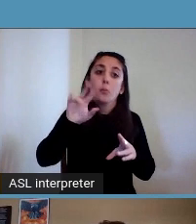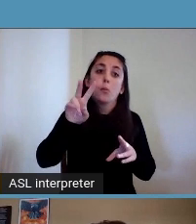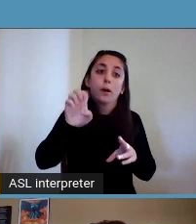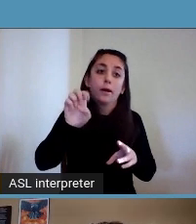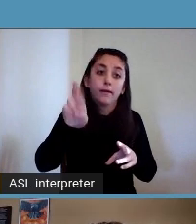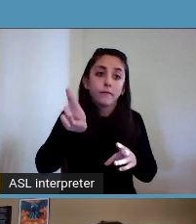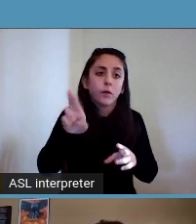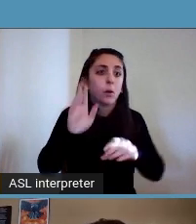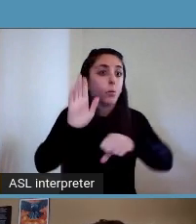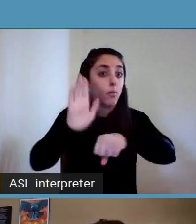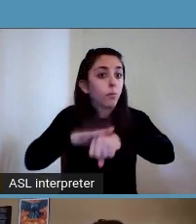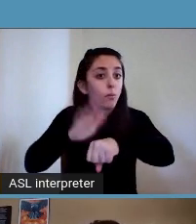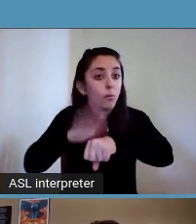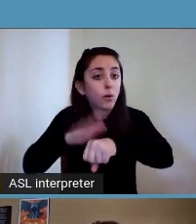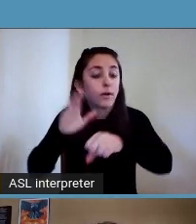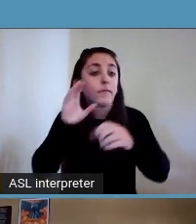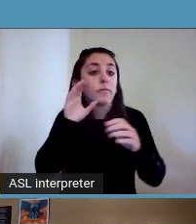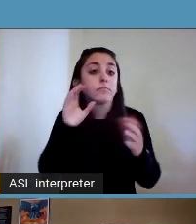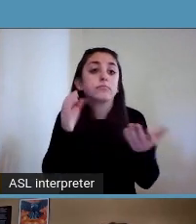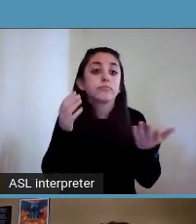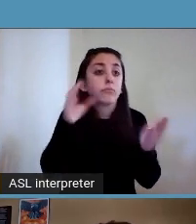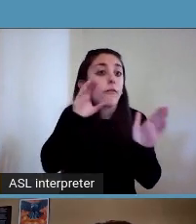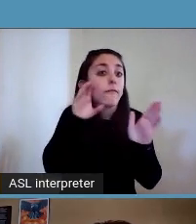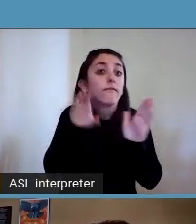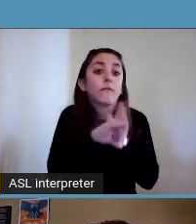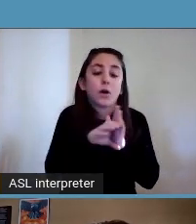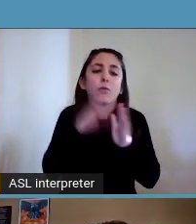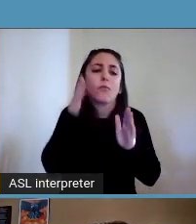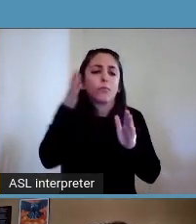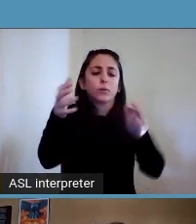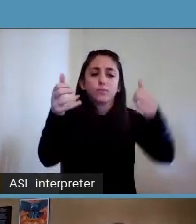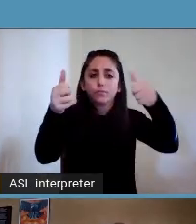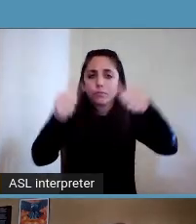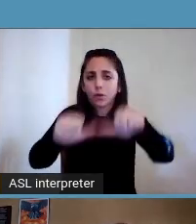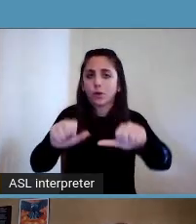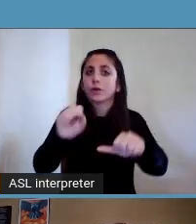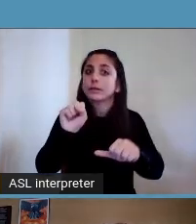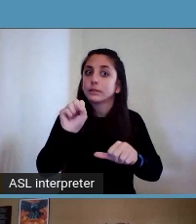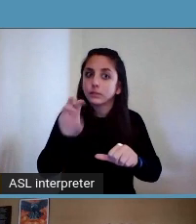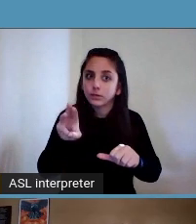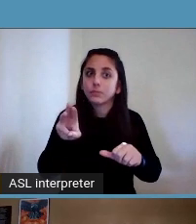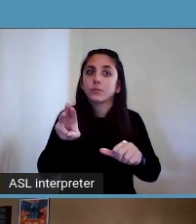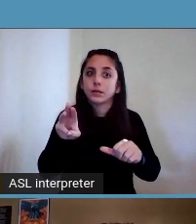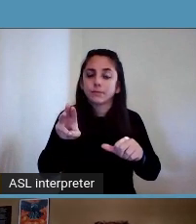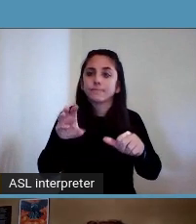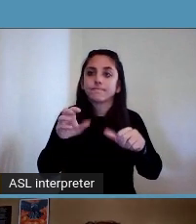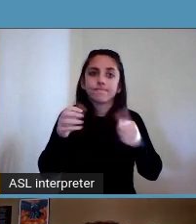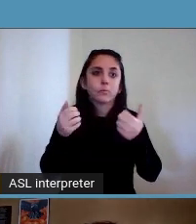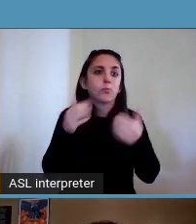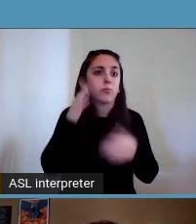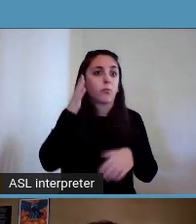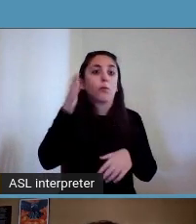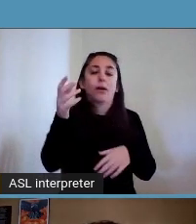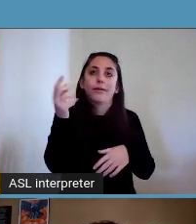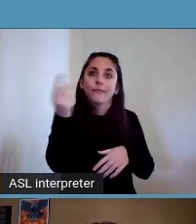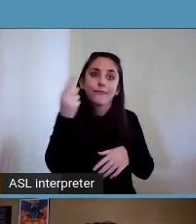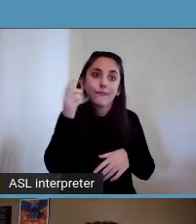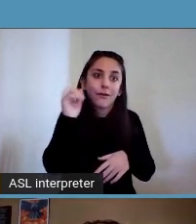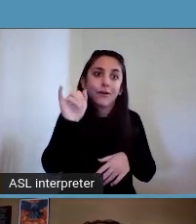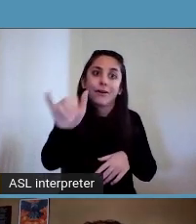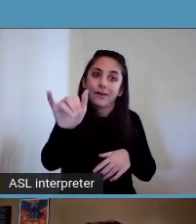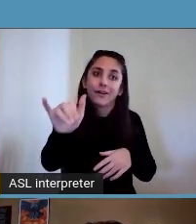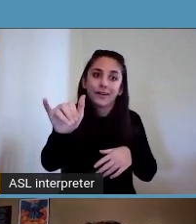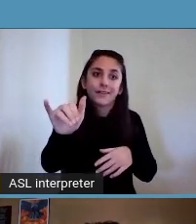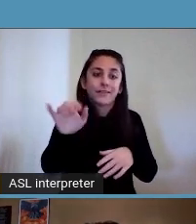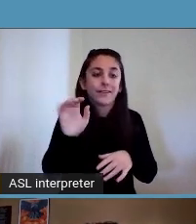that their photos would be posted on social media, potentially forever and ever. And we had one professional judge to